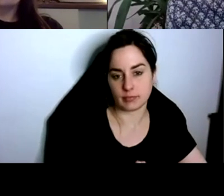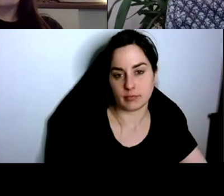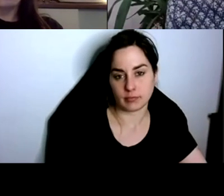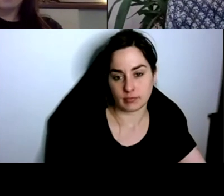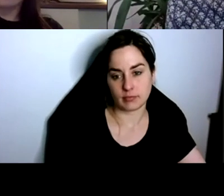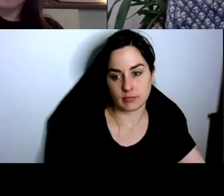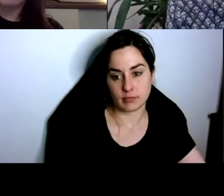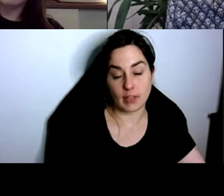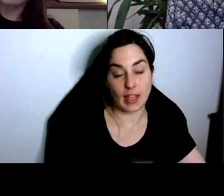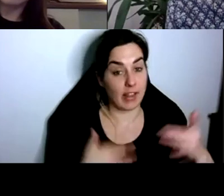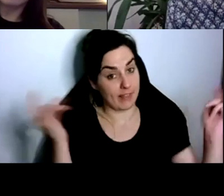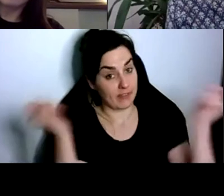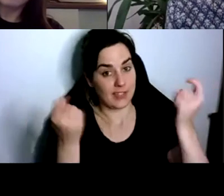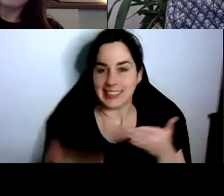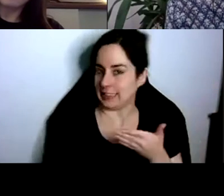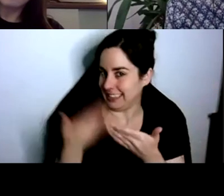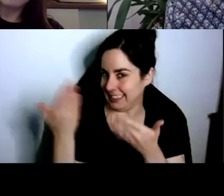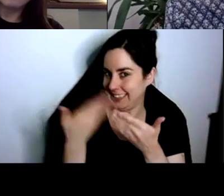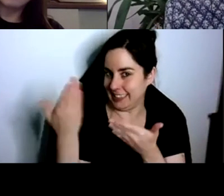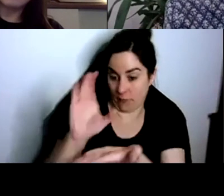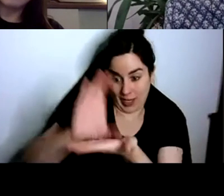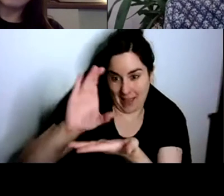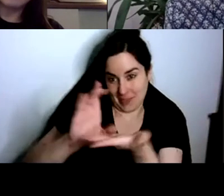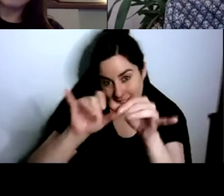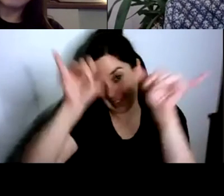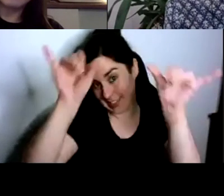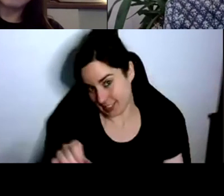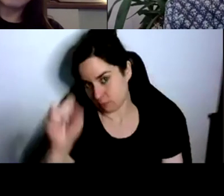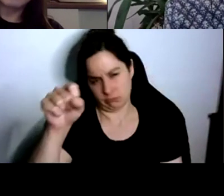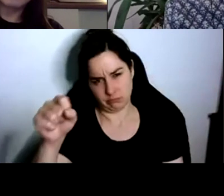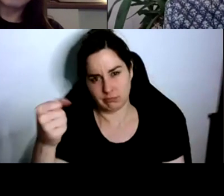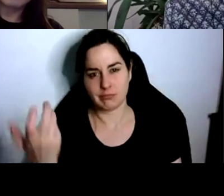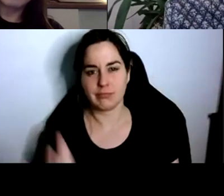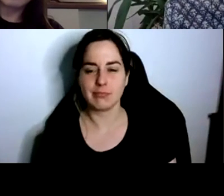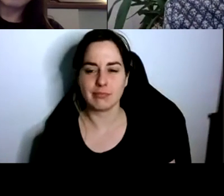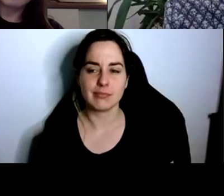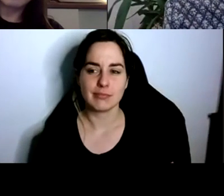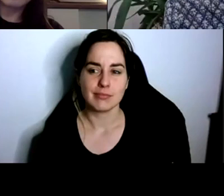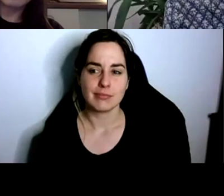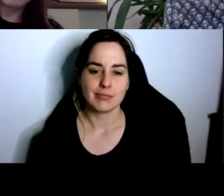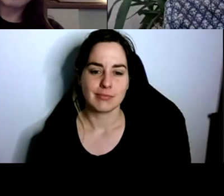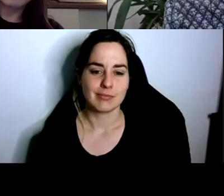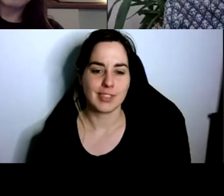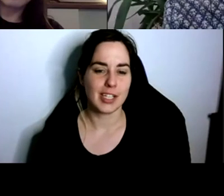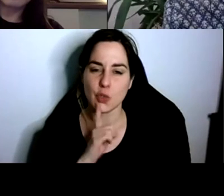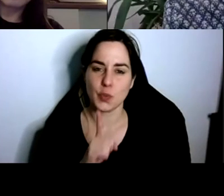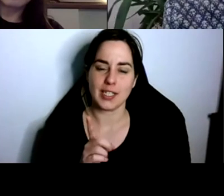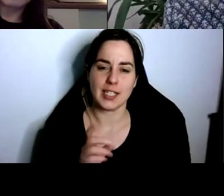very convenient within like capitalist industries. And I think it's, yeah, it's just really paramount that we have